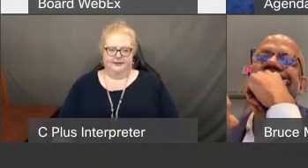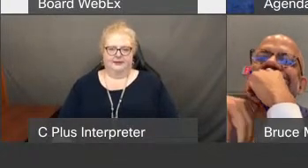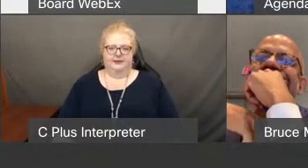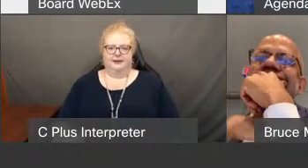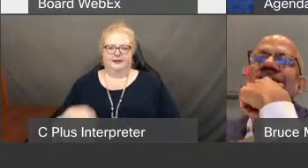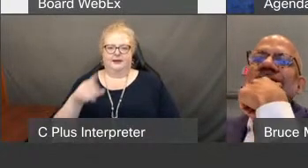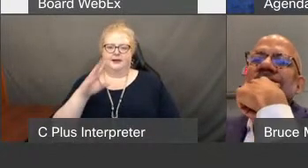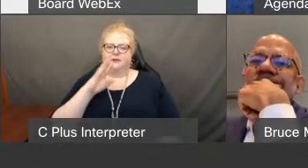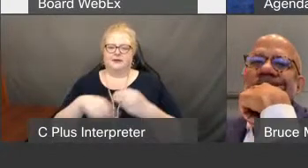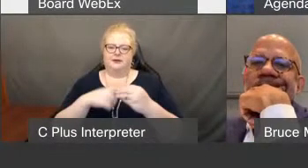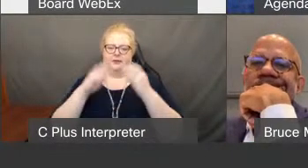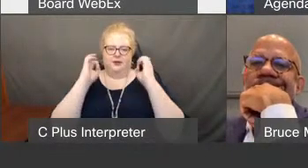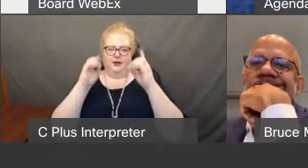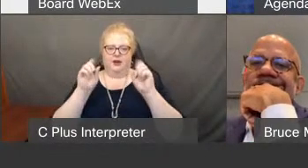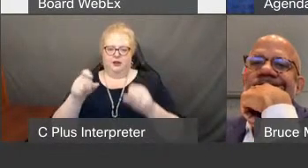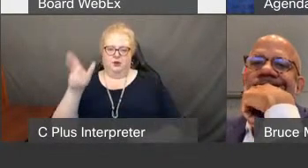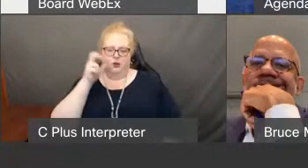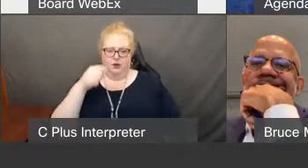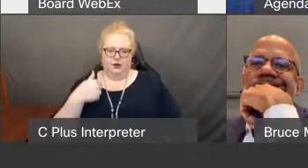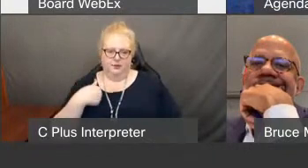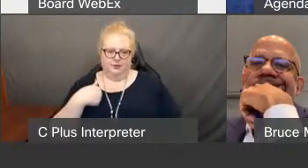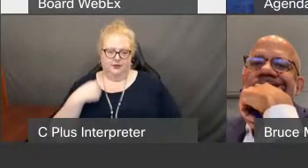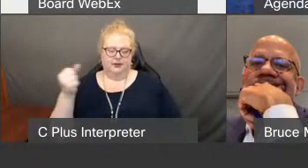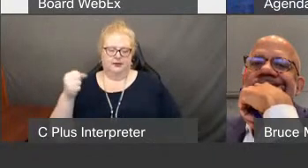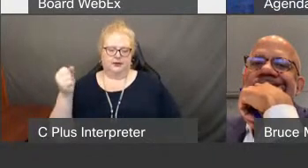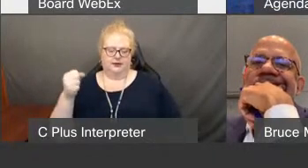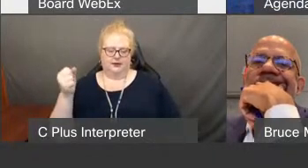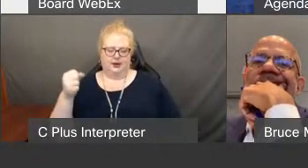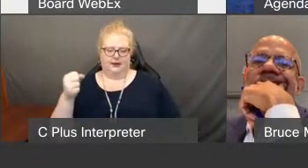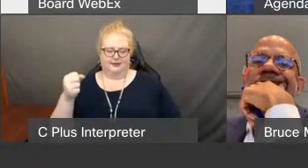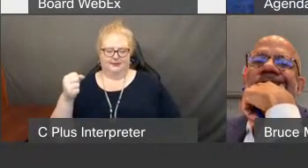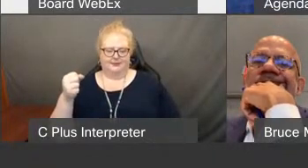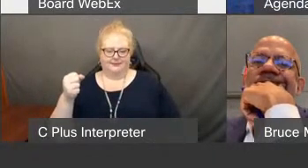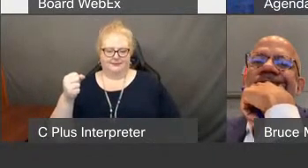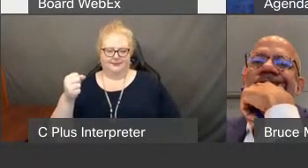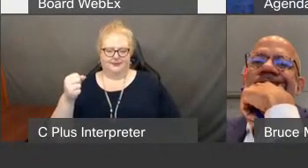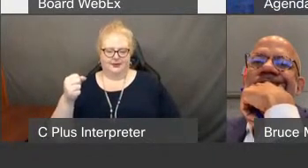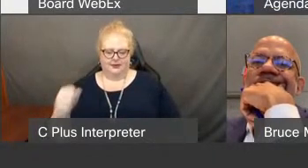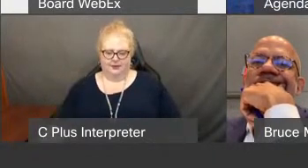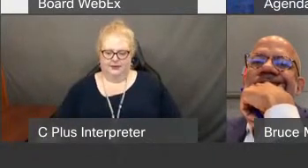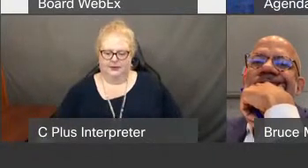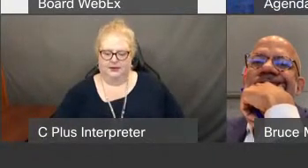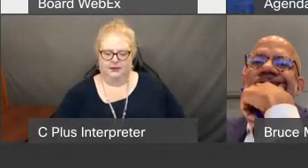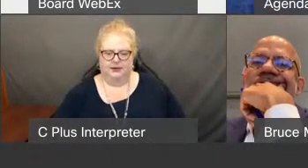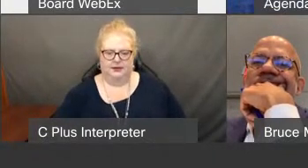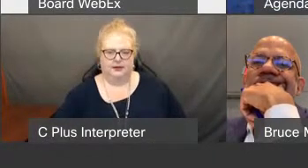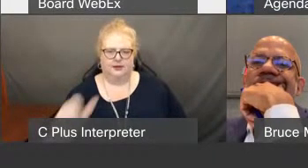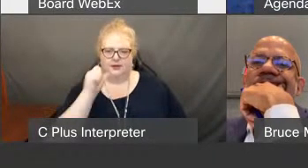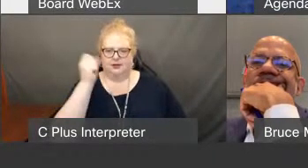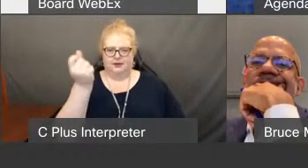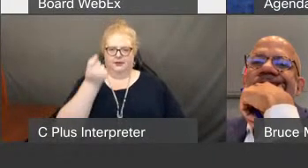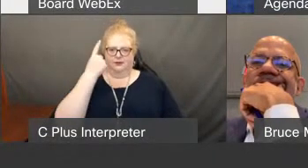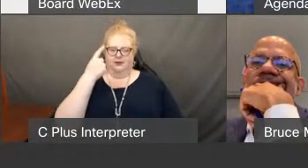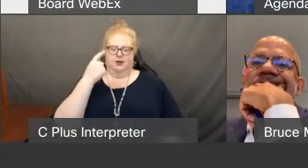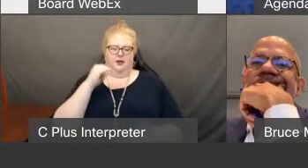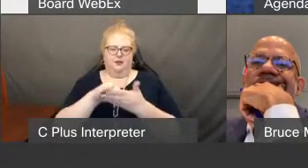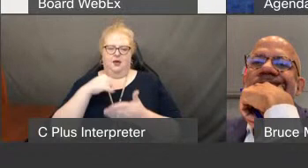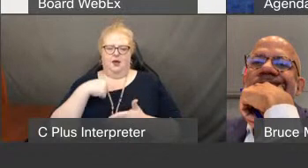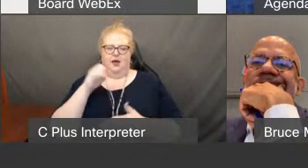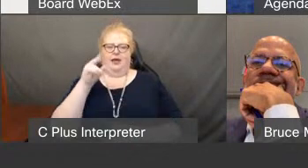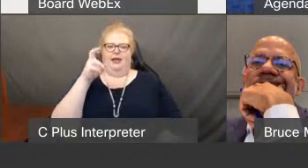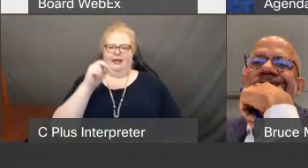About education. Can you hear me? Yes, ma'am. Okay. I don't understand that. Why are we, and I even talked